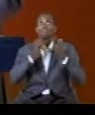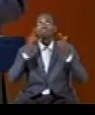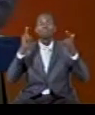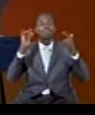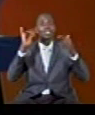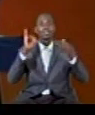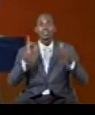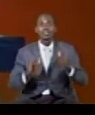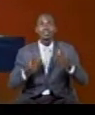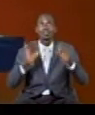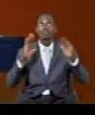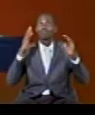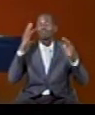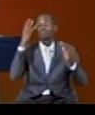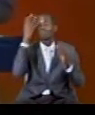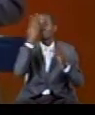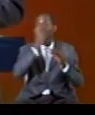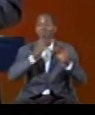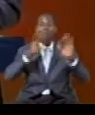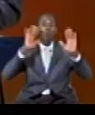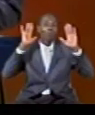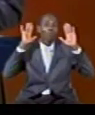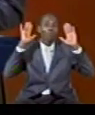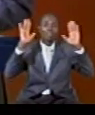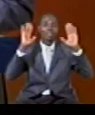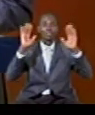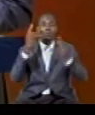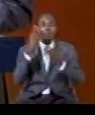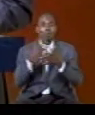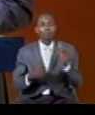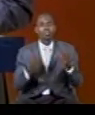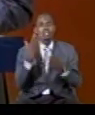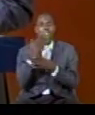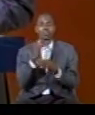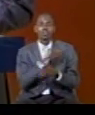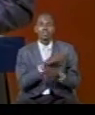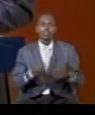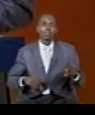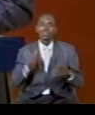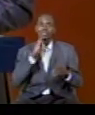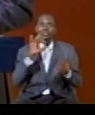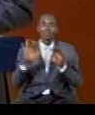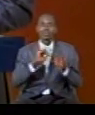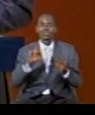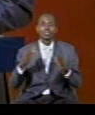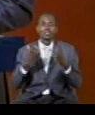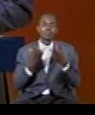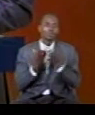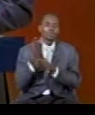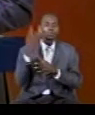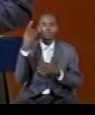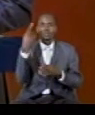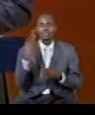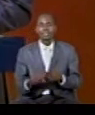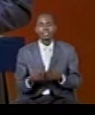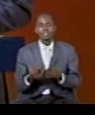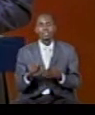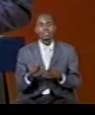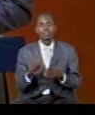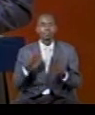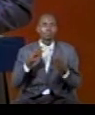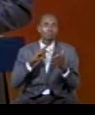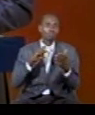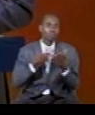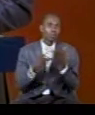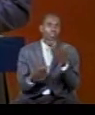great what the hand of the Lord is doing through the Global Crusade, GCK, with